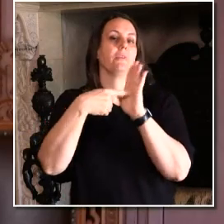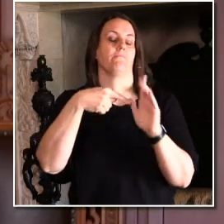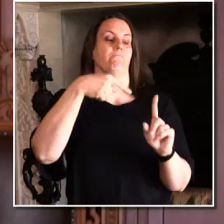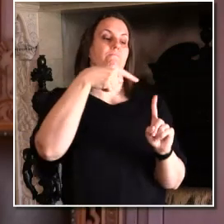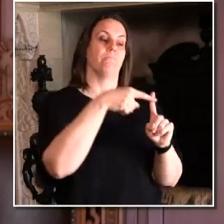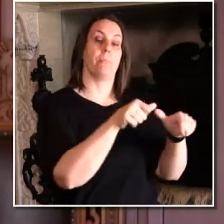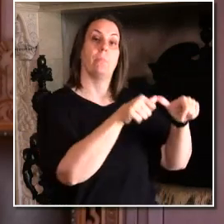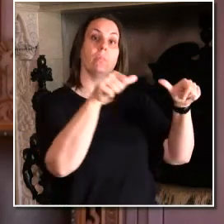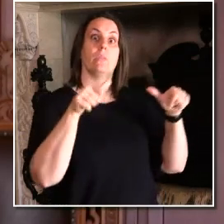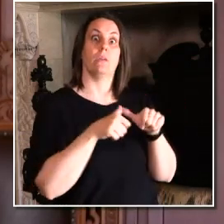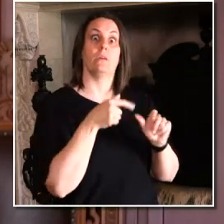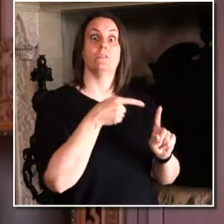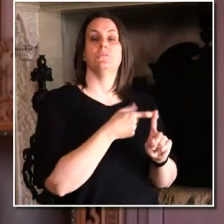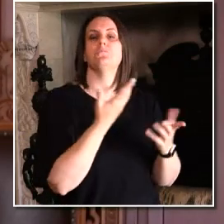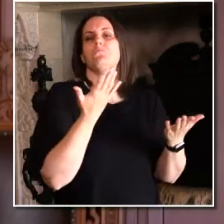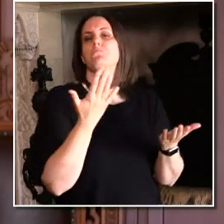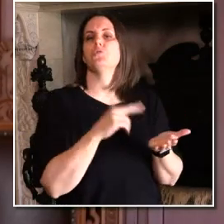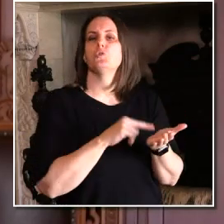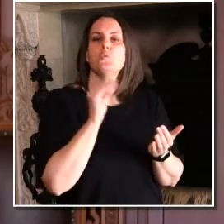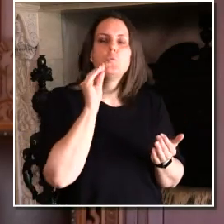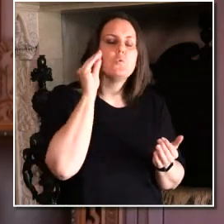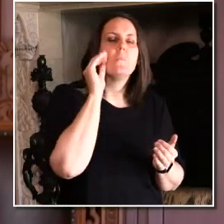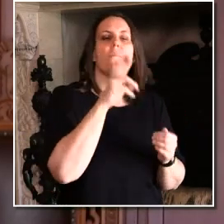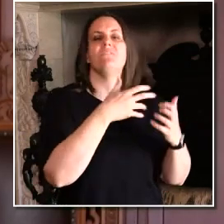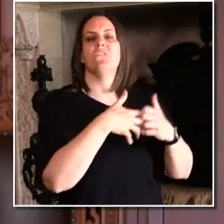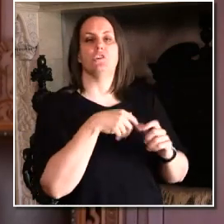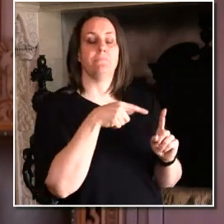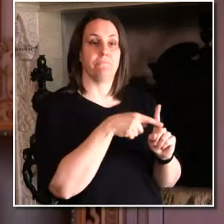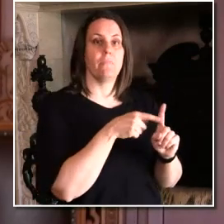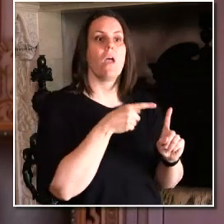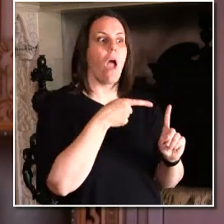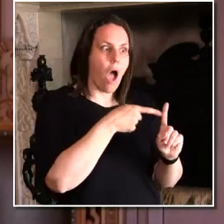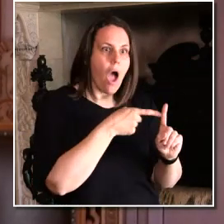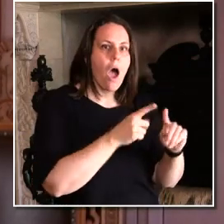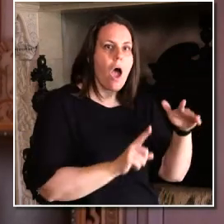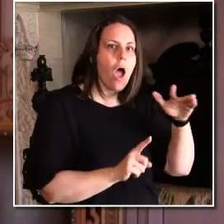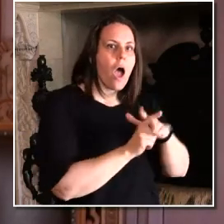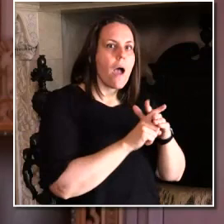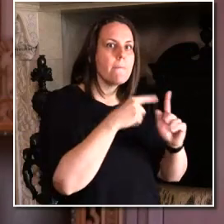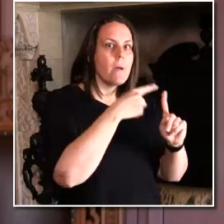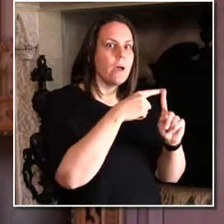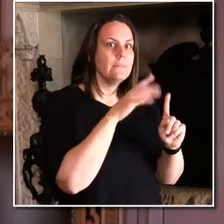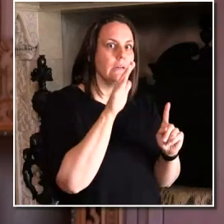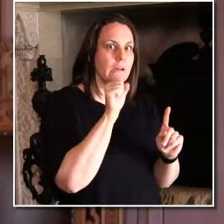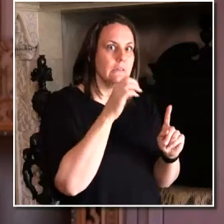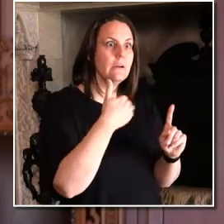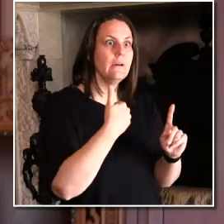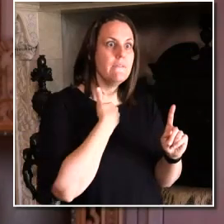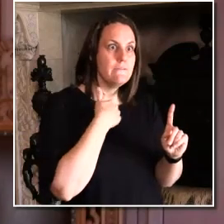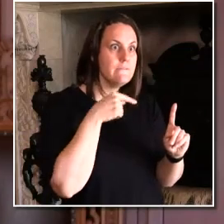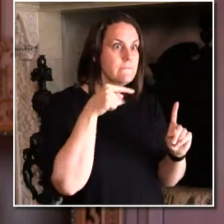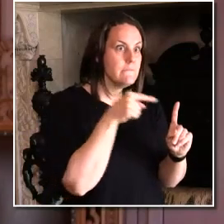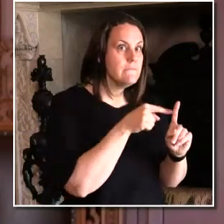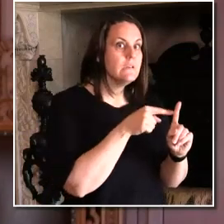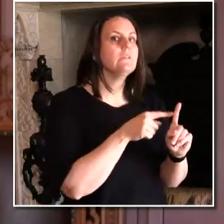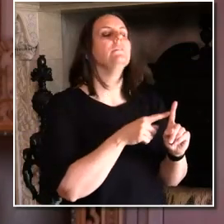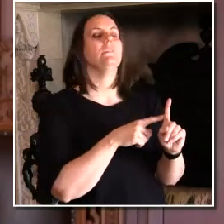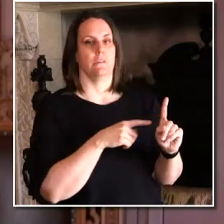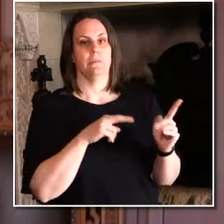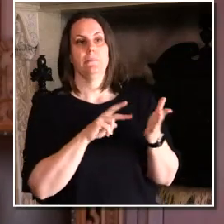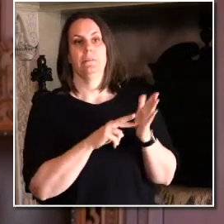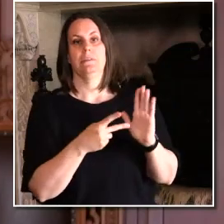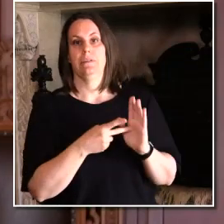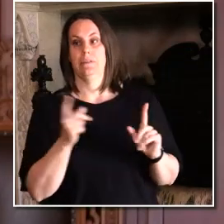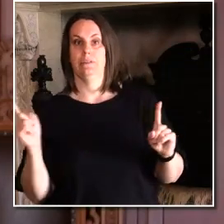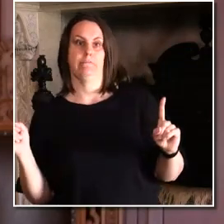departments and working with that facility to identify what mitigation steps can be put into place. So, you know, if it's in a nursing home or